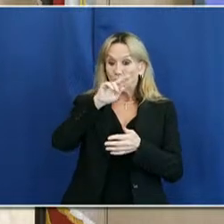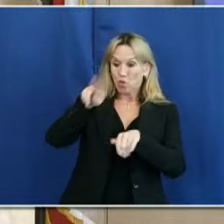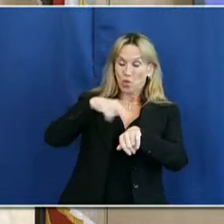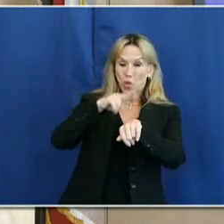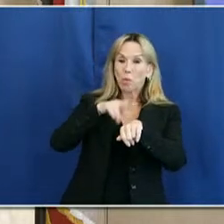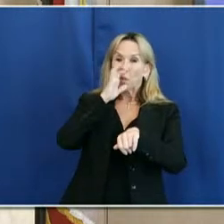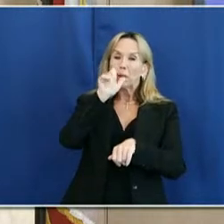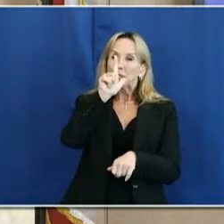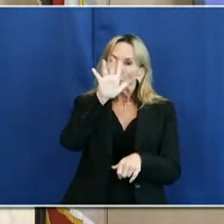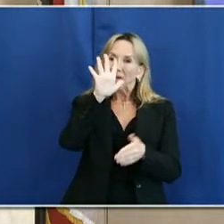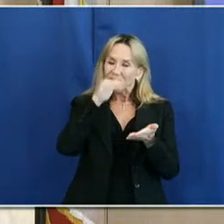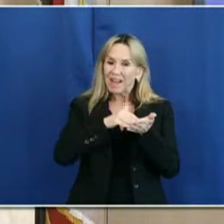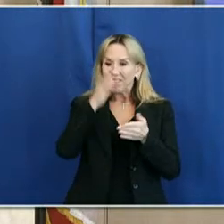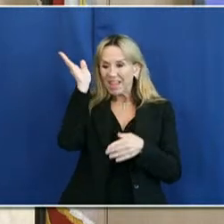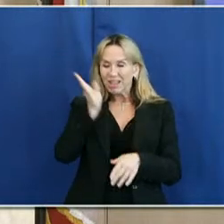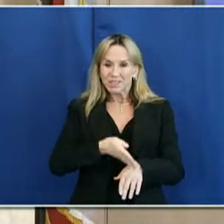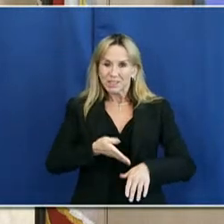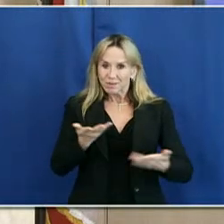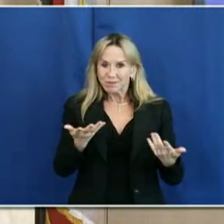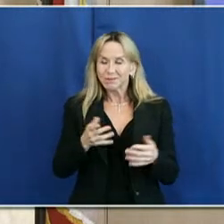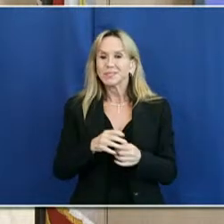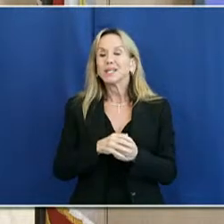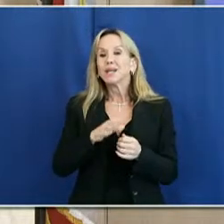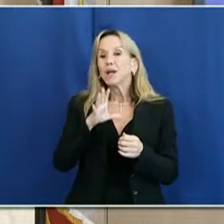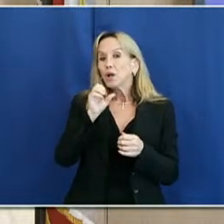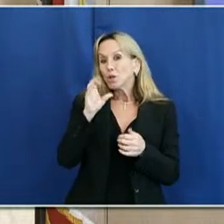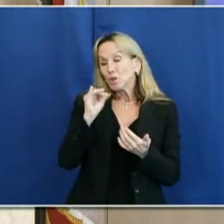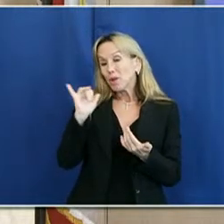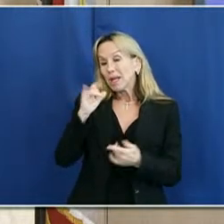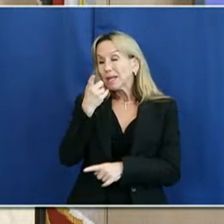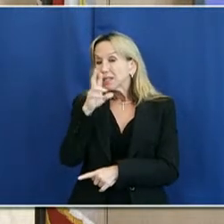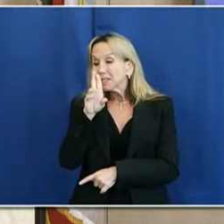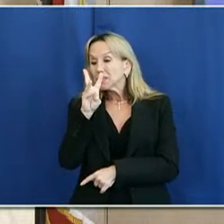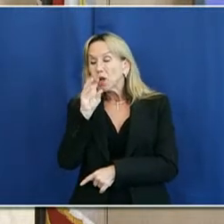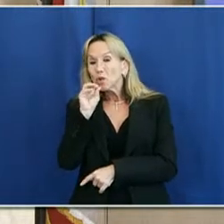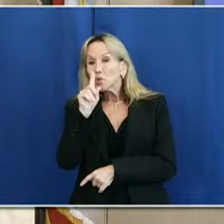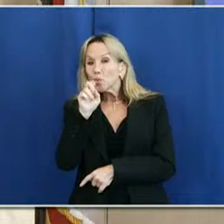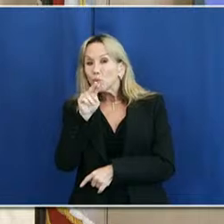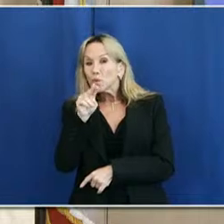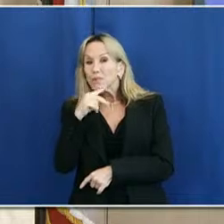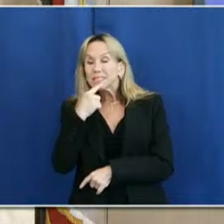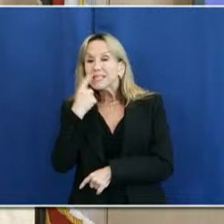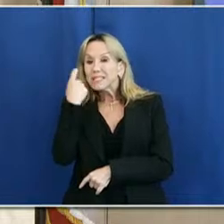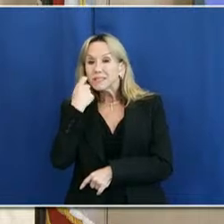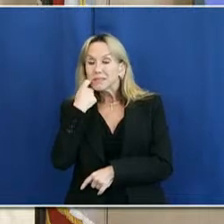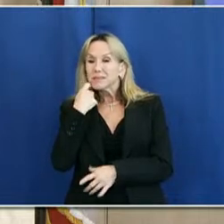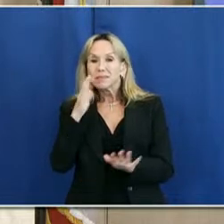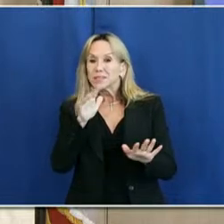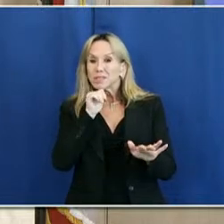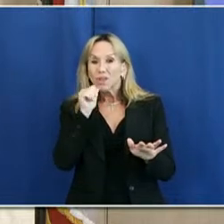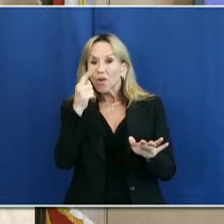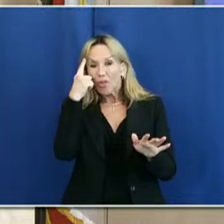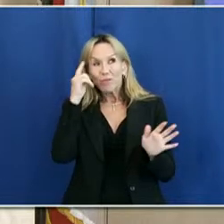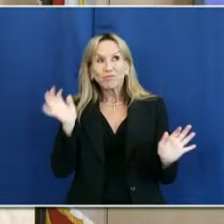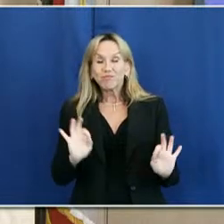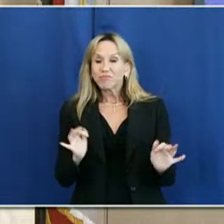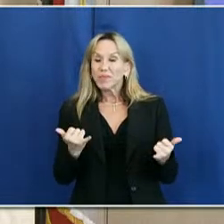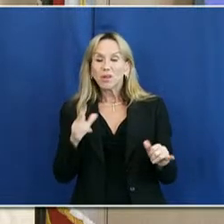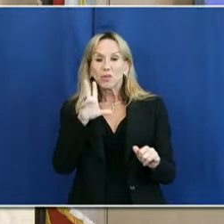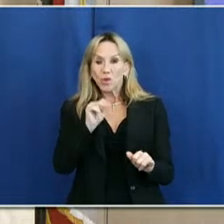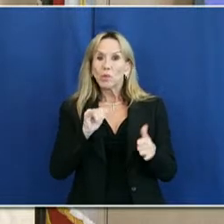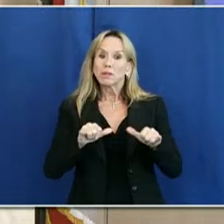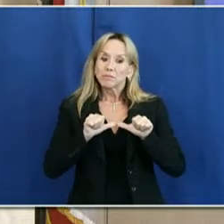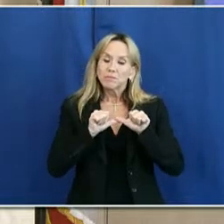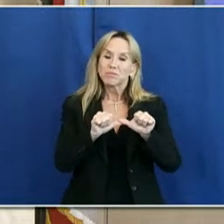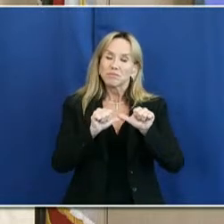and I want to emphasize what Dr. Wooten said, that we need to keep at this and be diligent over a sustained period of